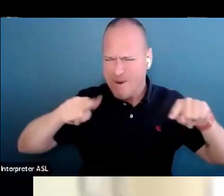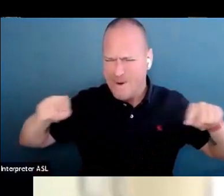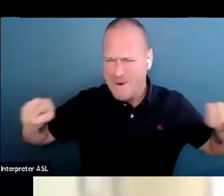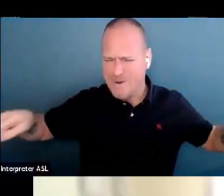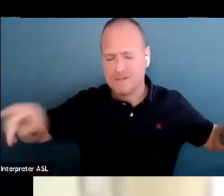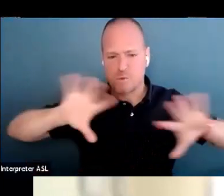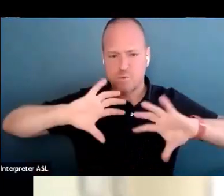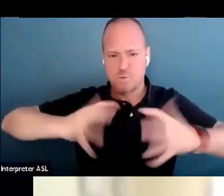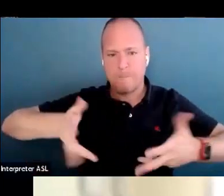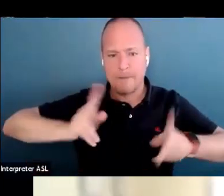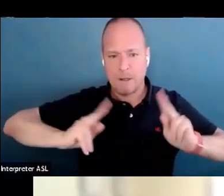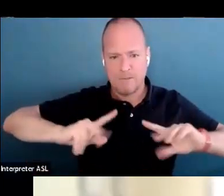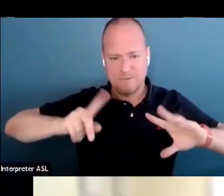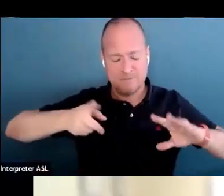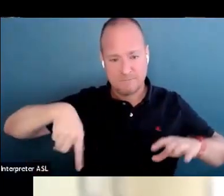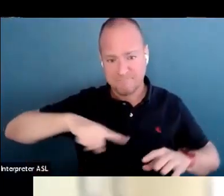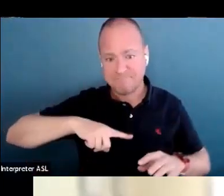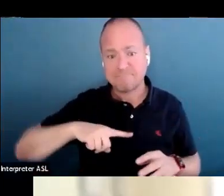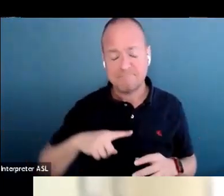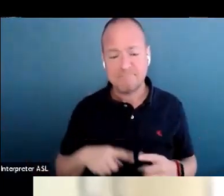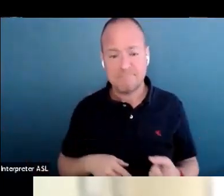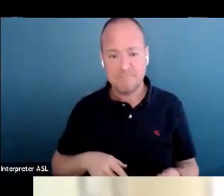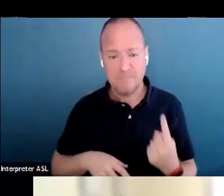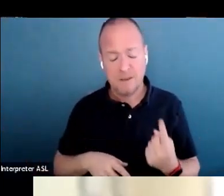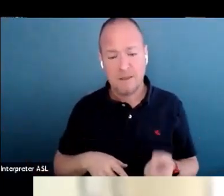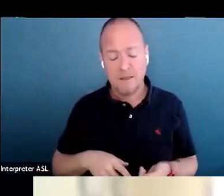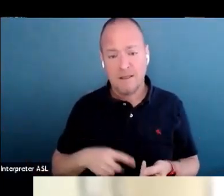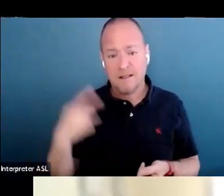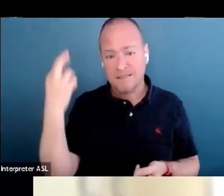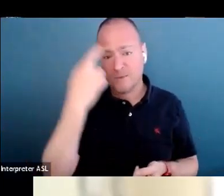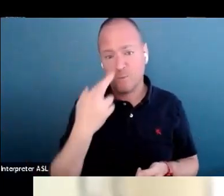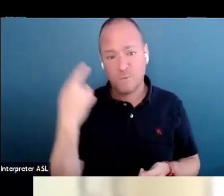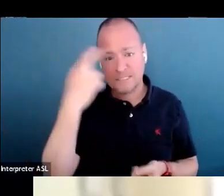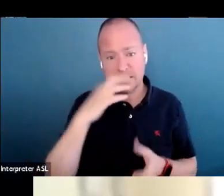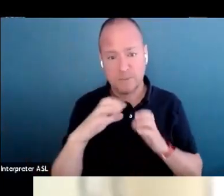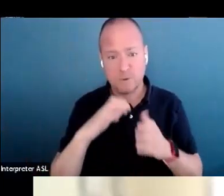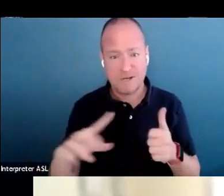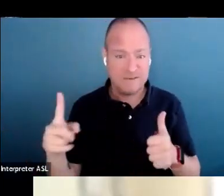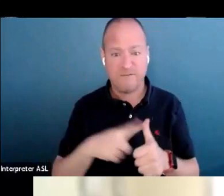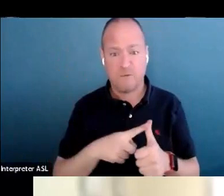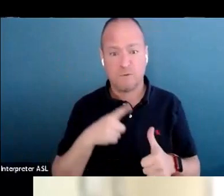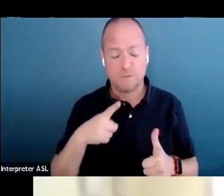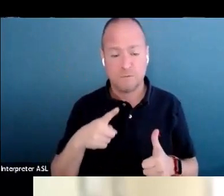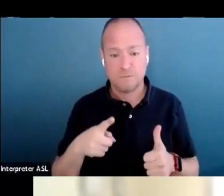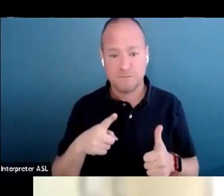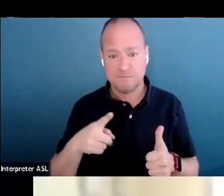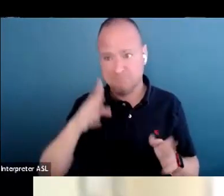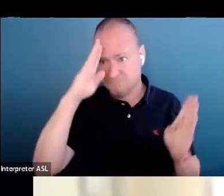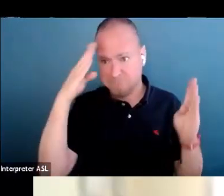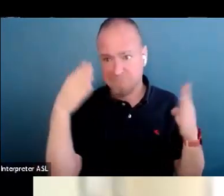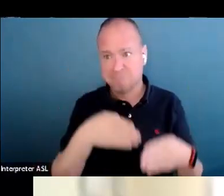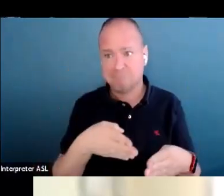people. The one thing, I mean, the reason why Communication First itself was structured to